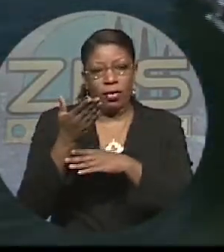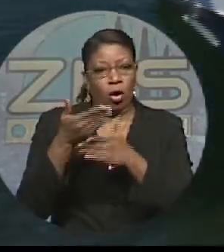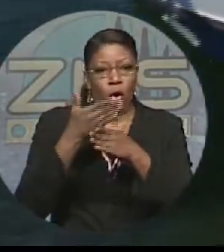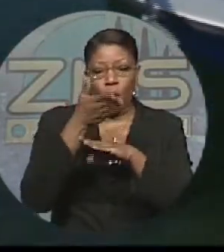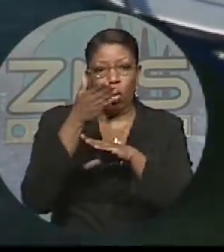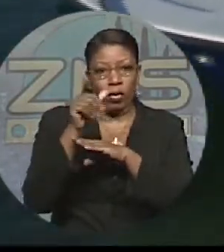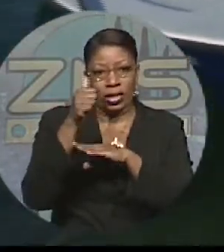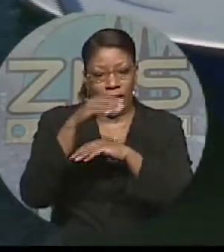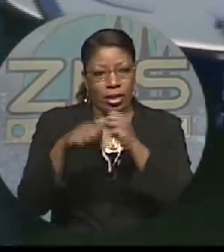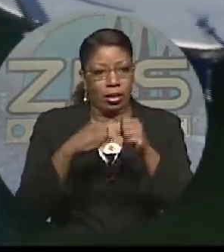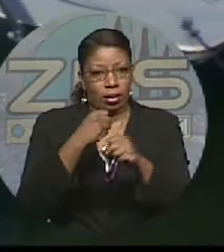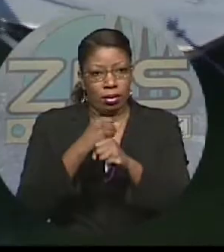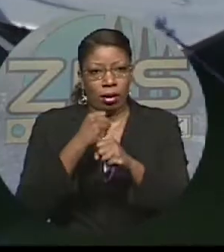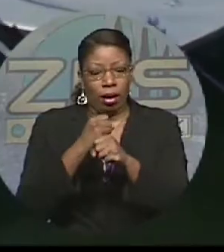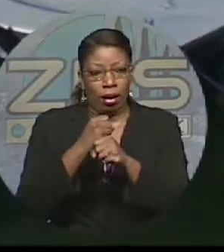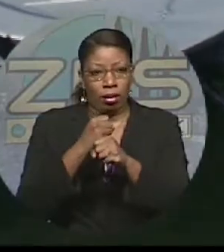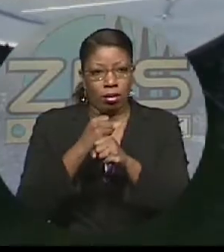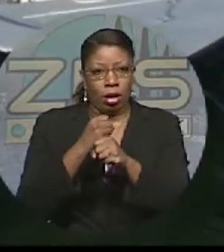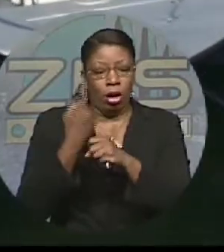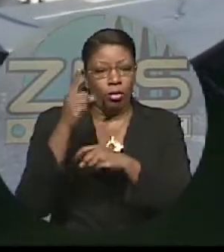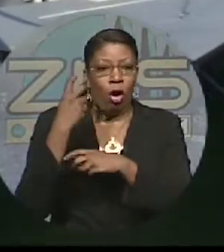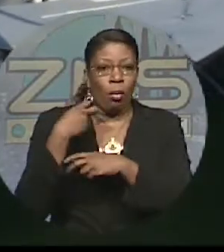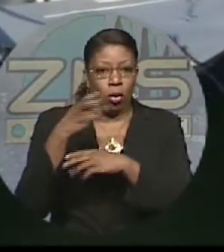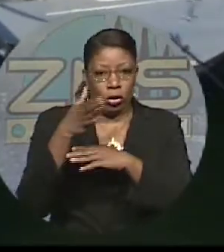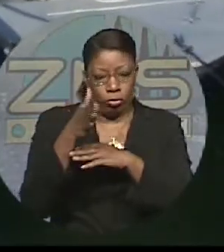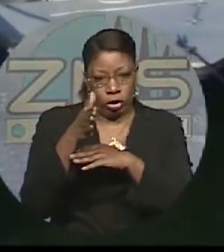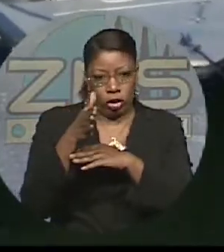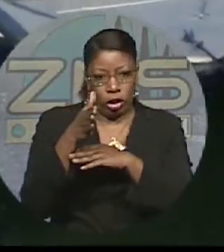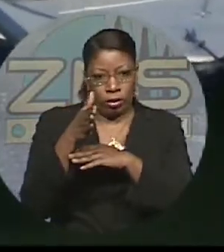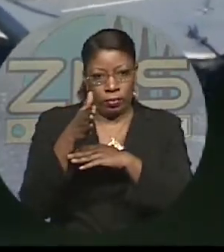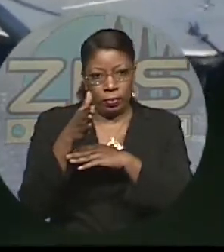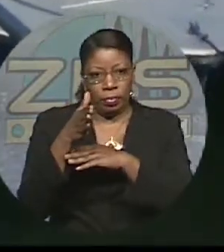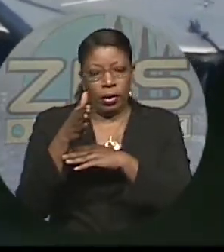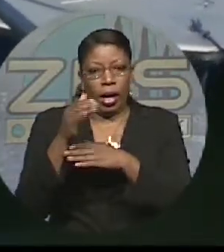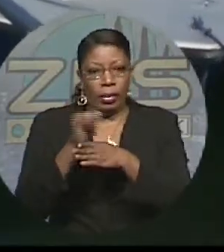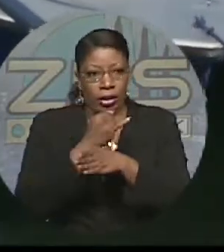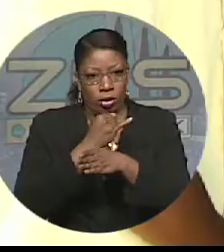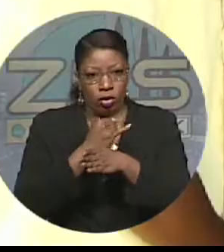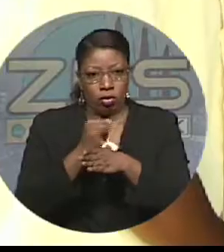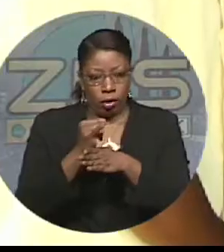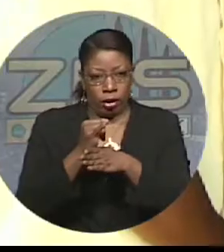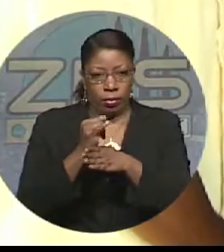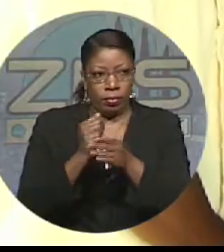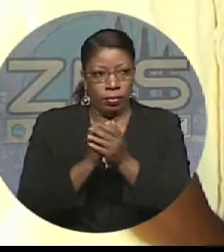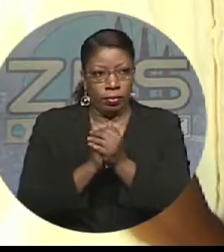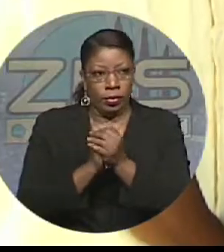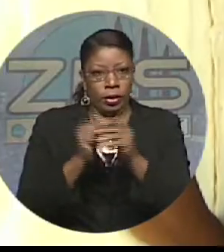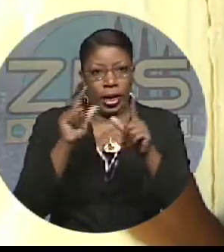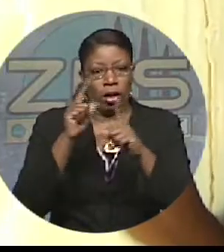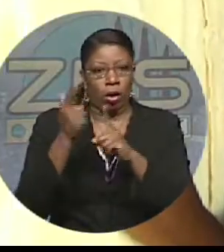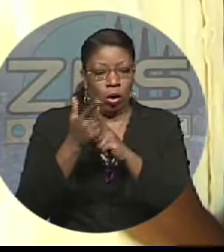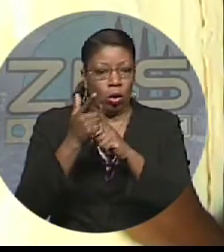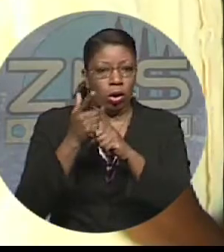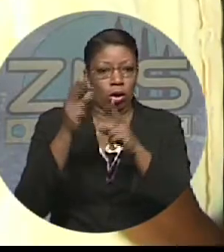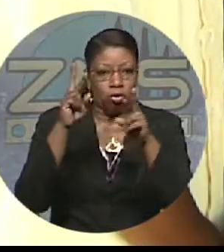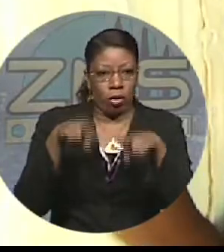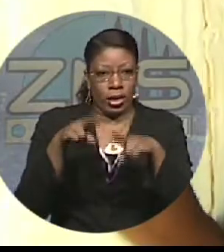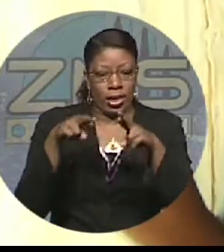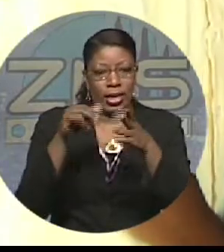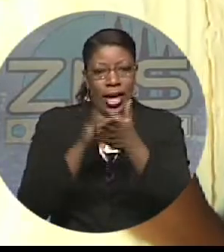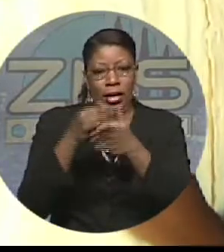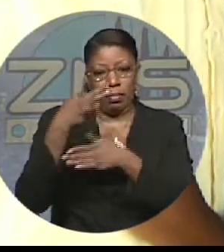to the multi-million dollar bone fishing industry that sustains residents on the island. In the presence of local residents who benefit from the